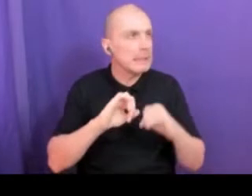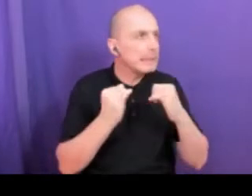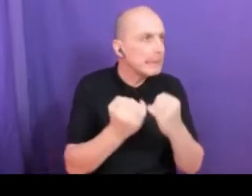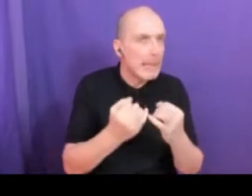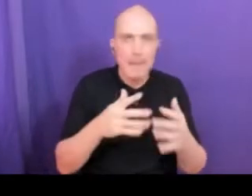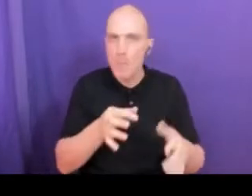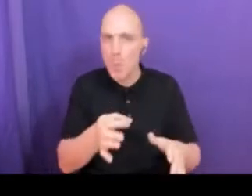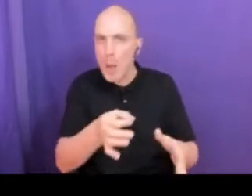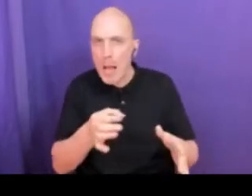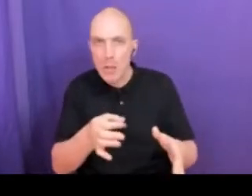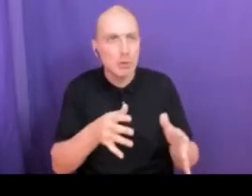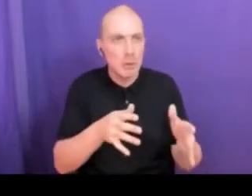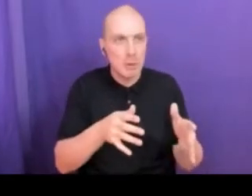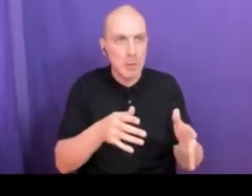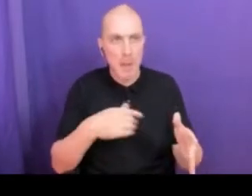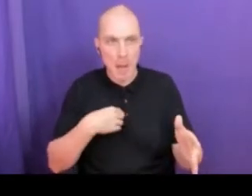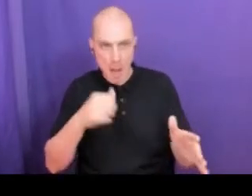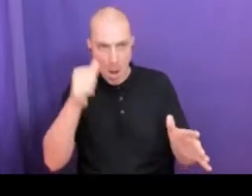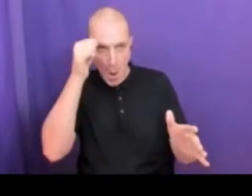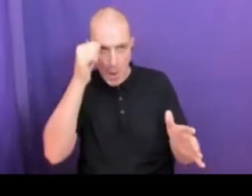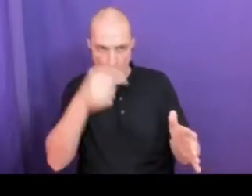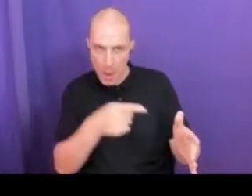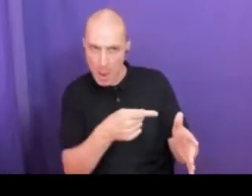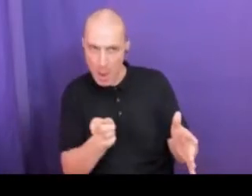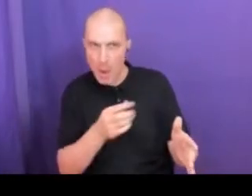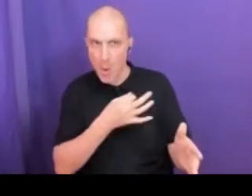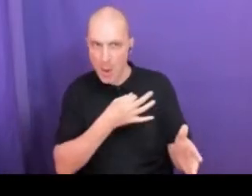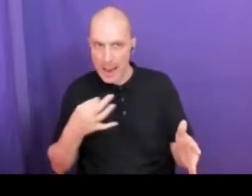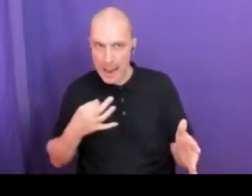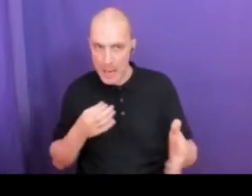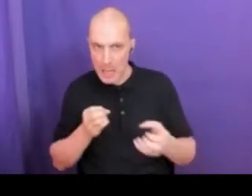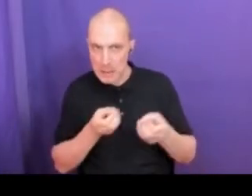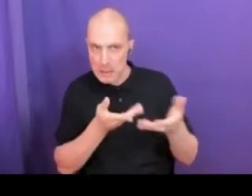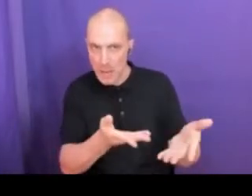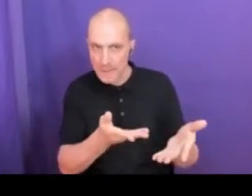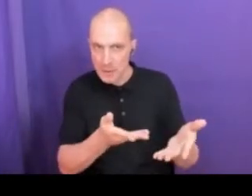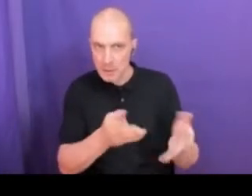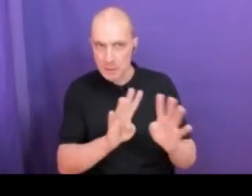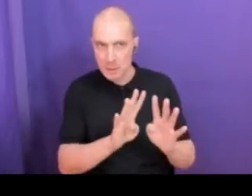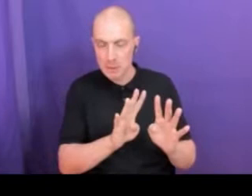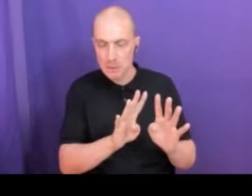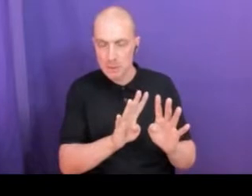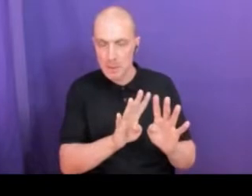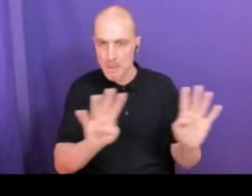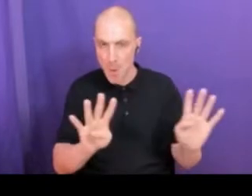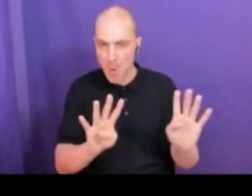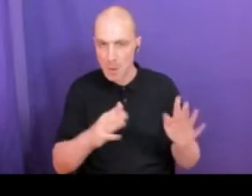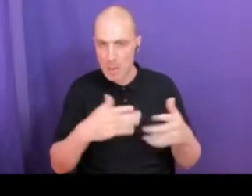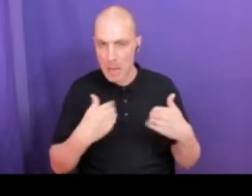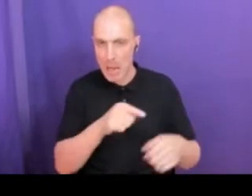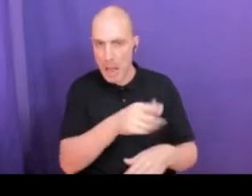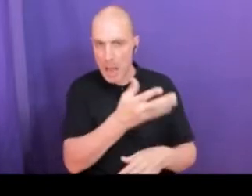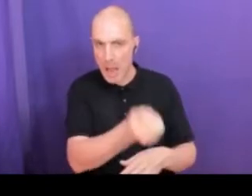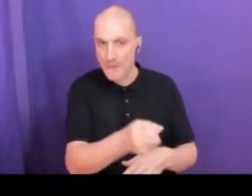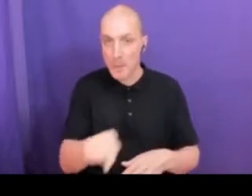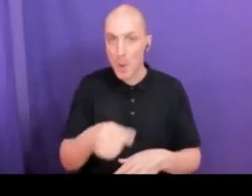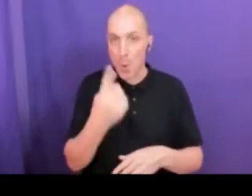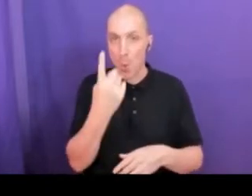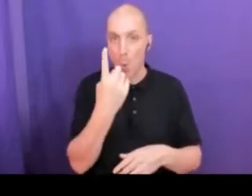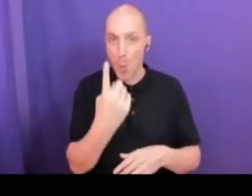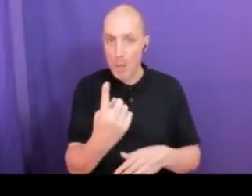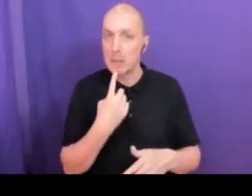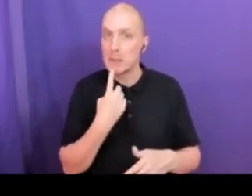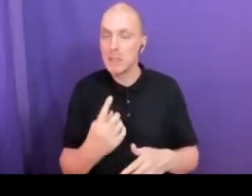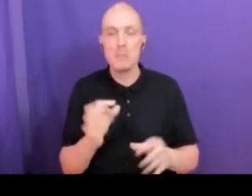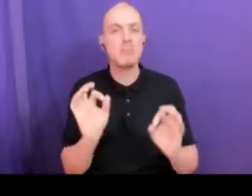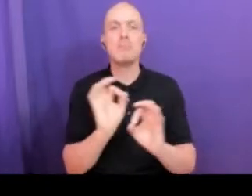clinical services are provided in that health board. And there was only one health board who reported that they don't have memory clinics or dementia services